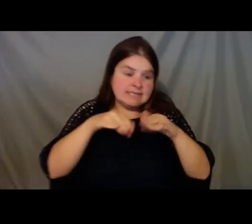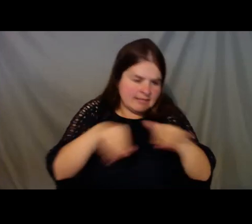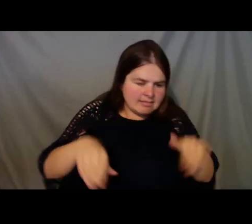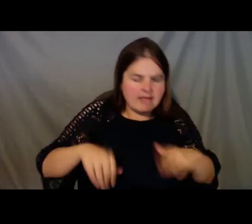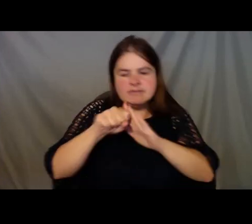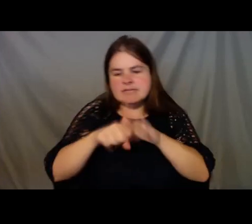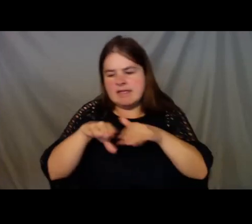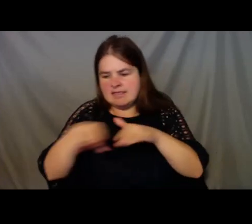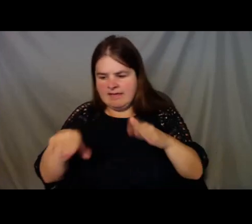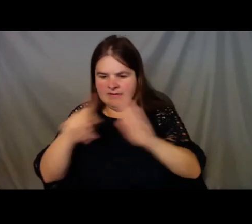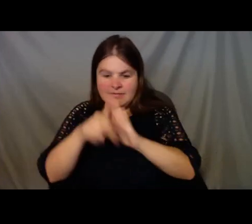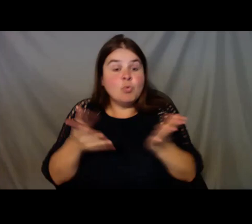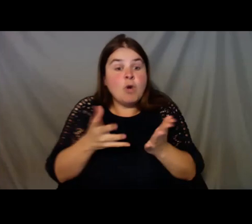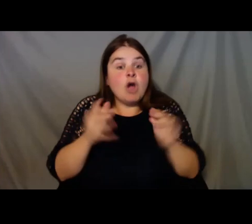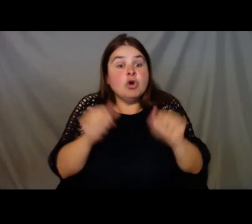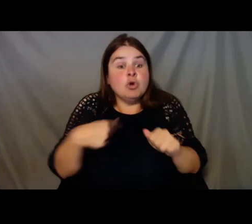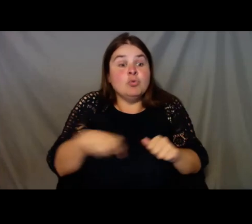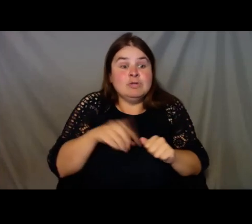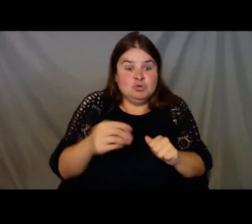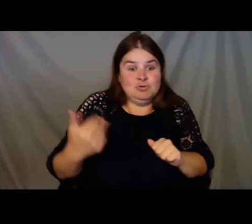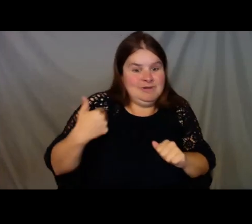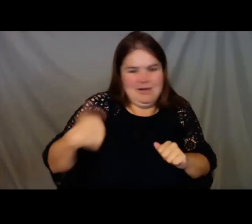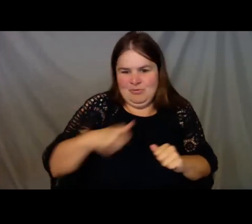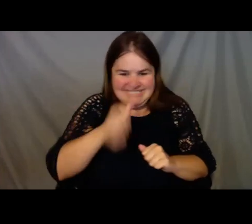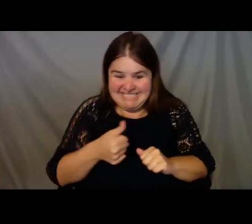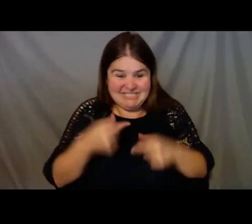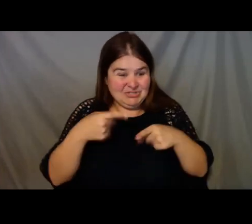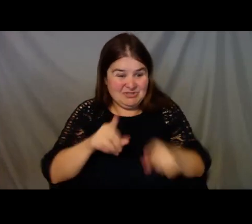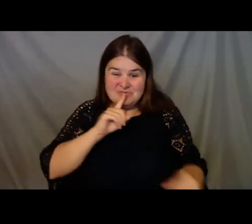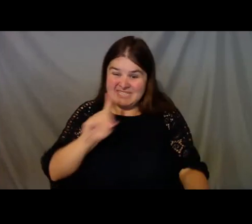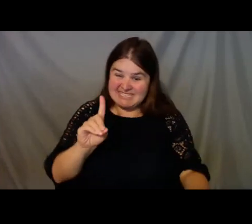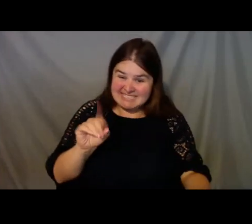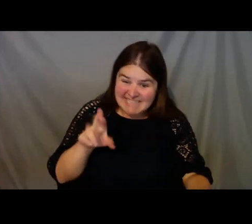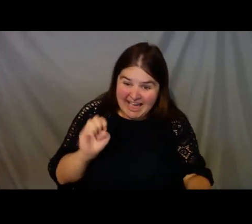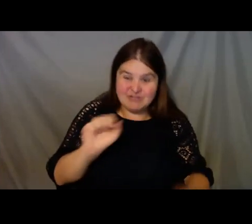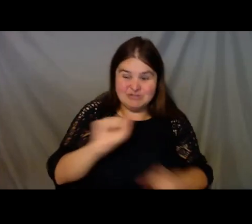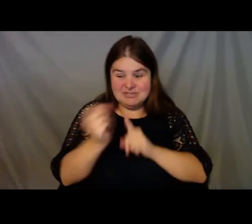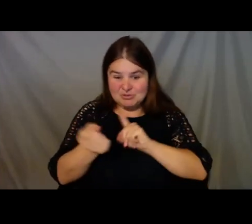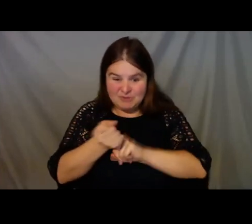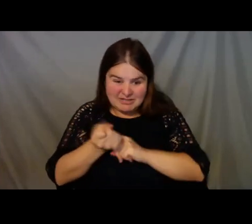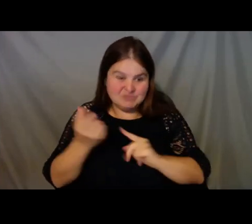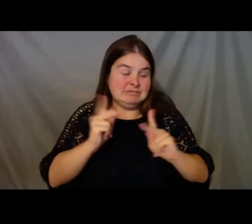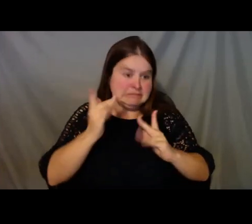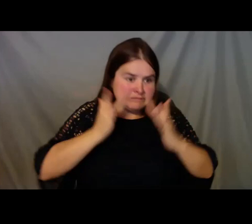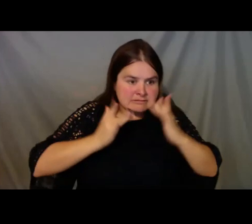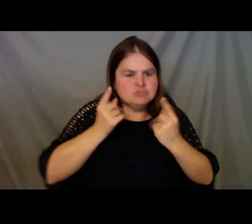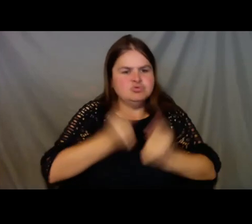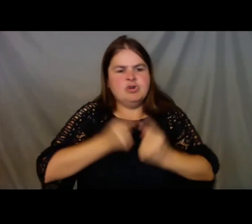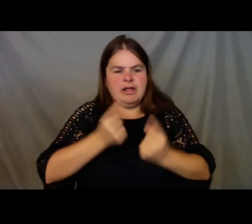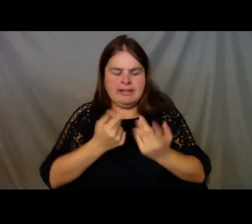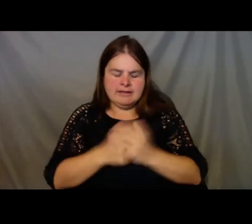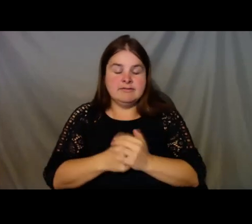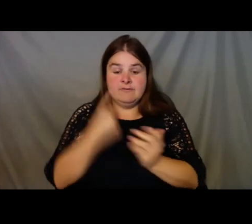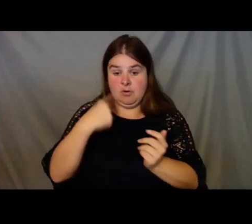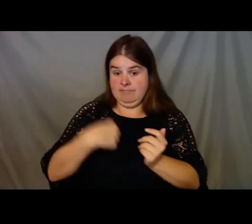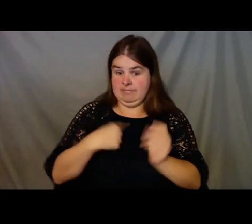could have been implemented in these kind of dire times? And so one clear one was